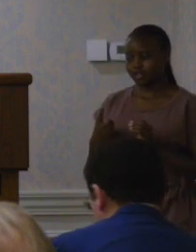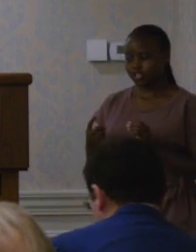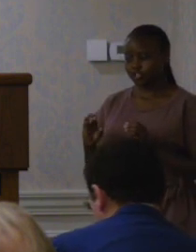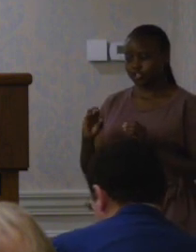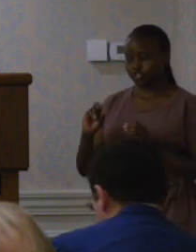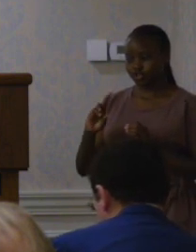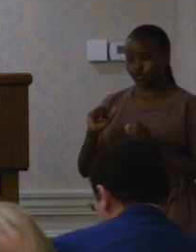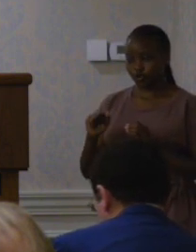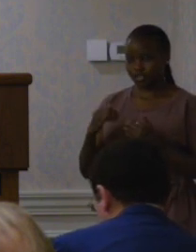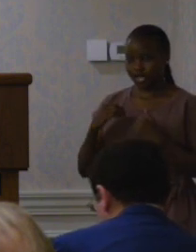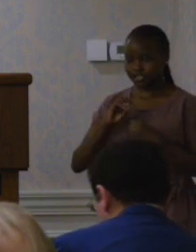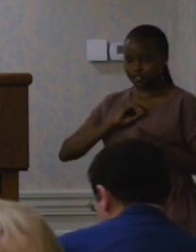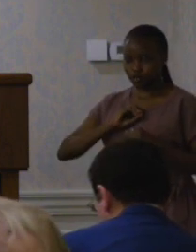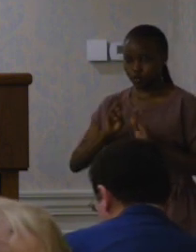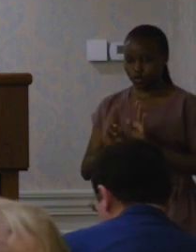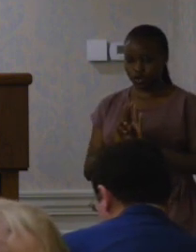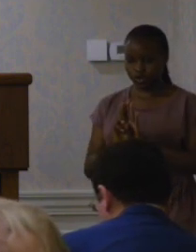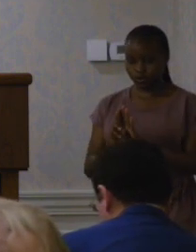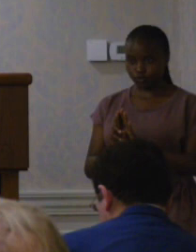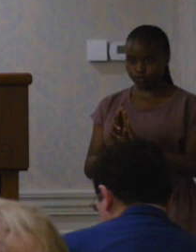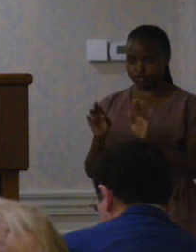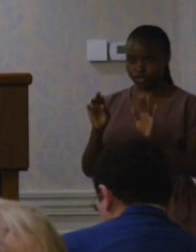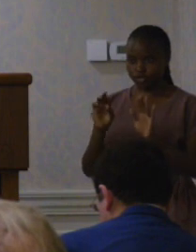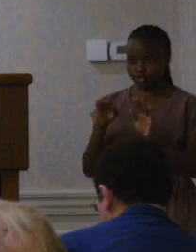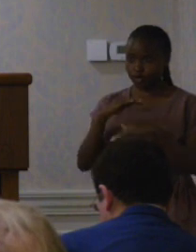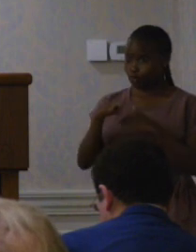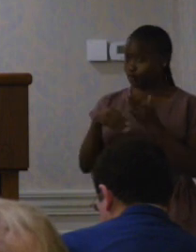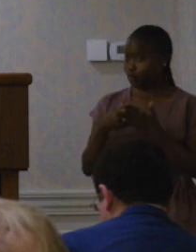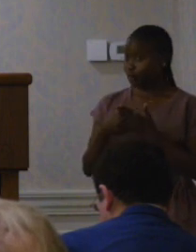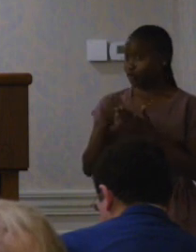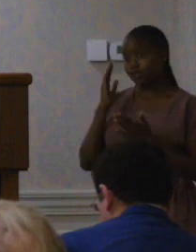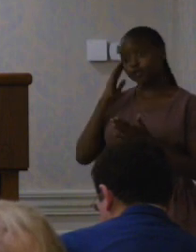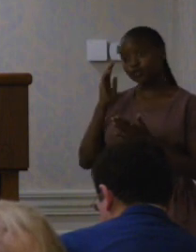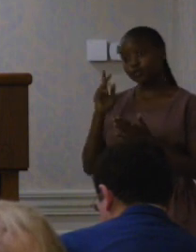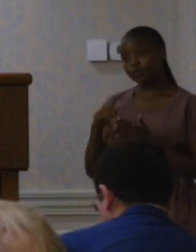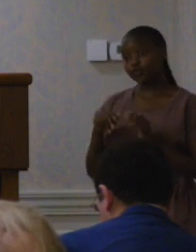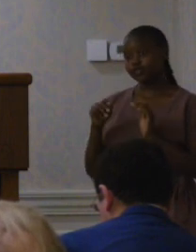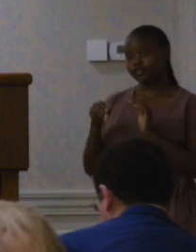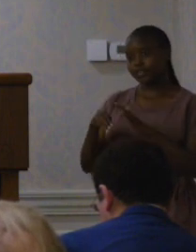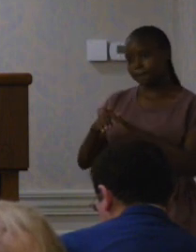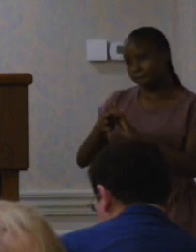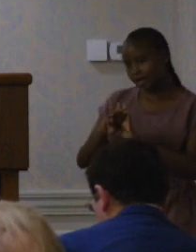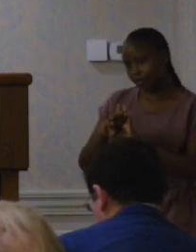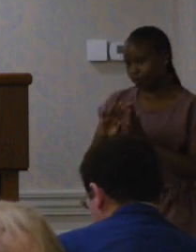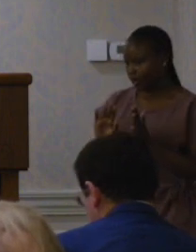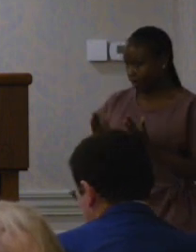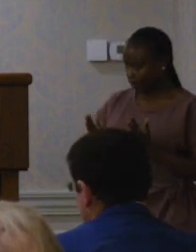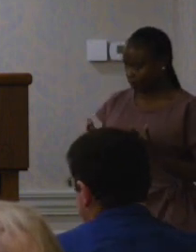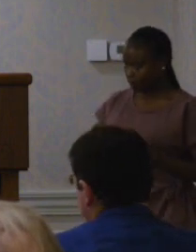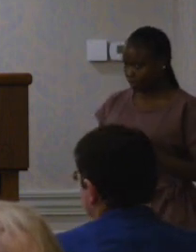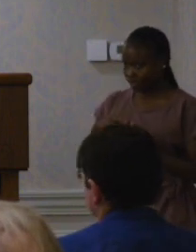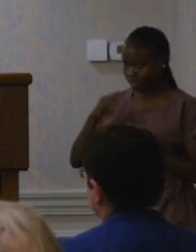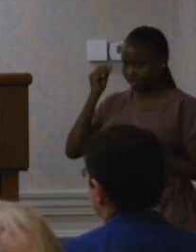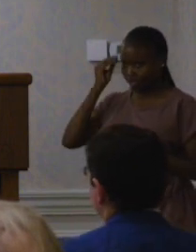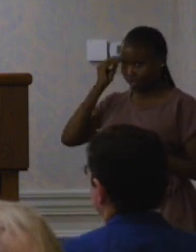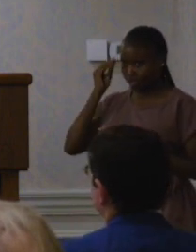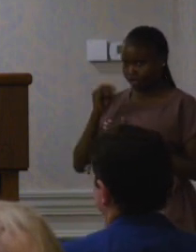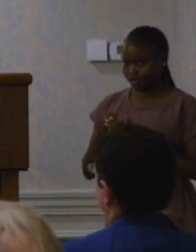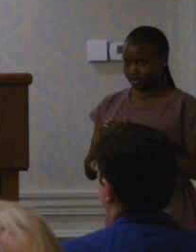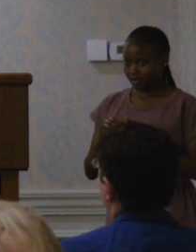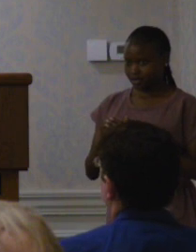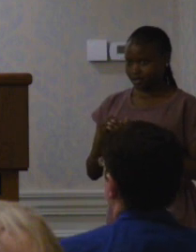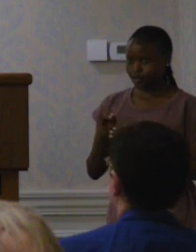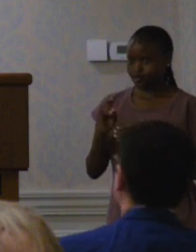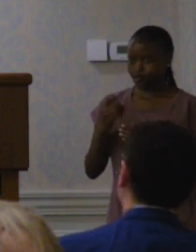own pedagogy, and then overall we know what the pedagogy is in learning.